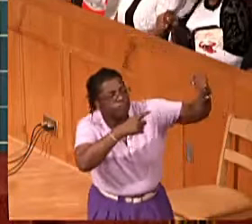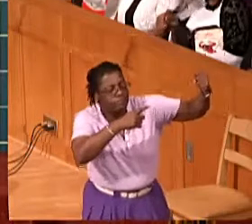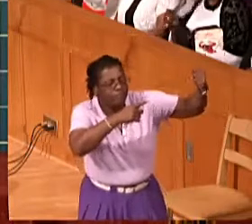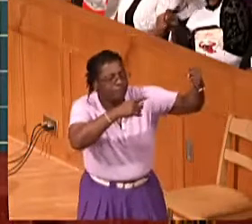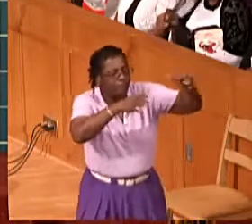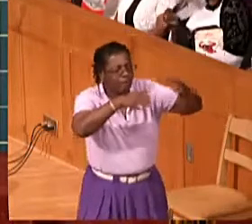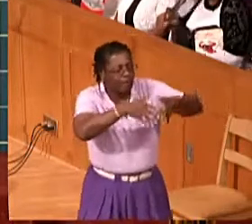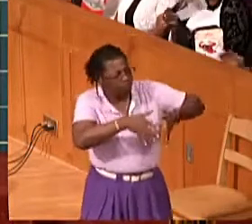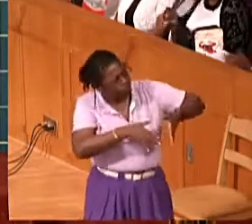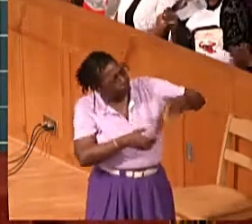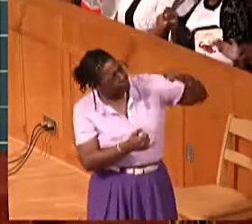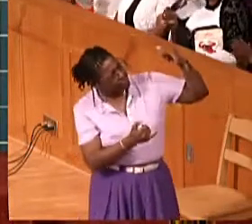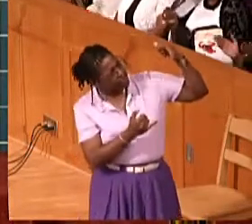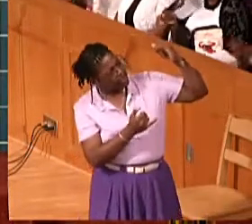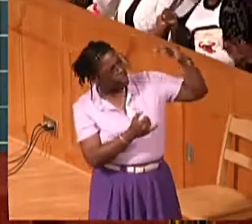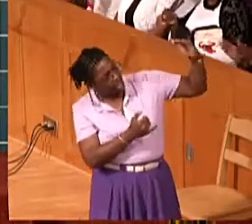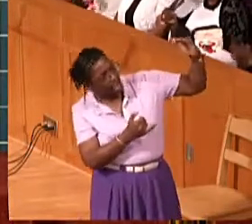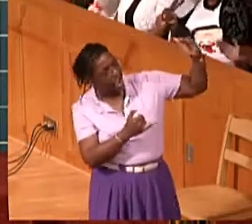place.